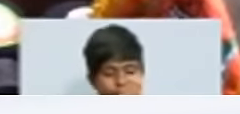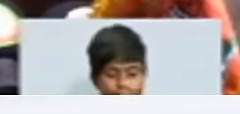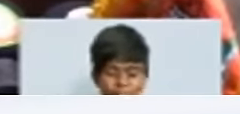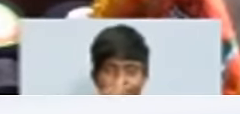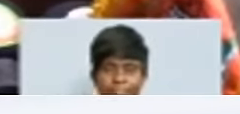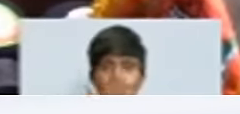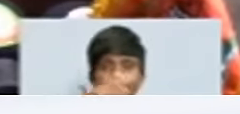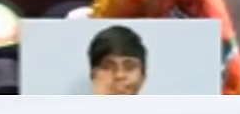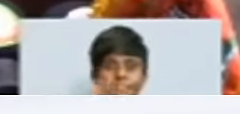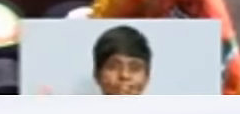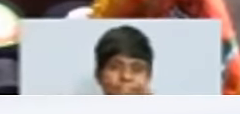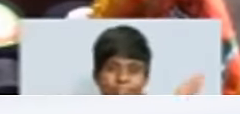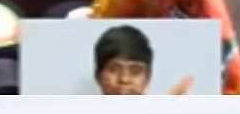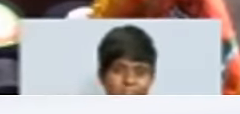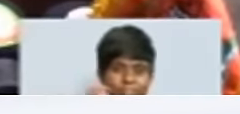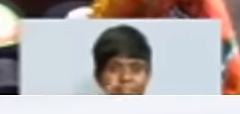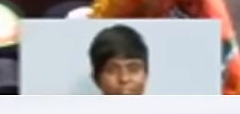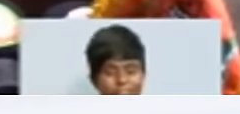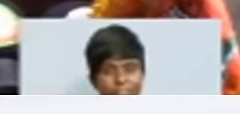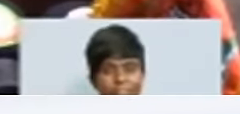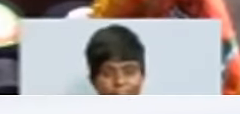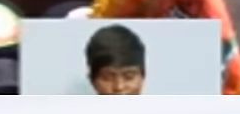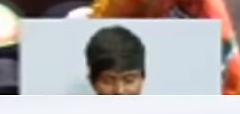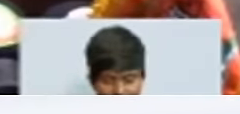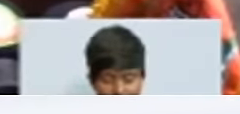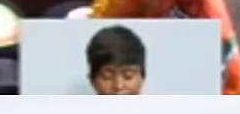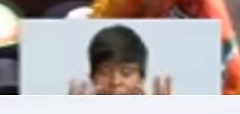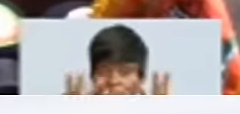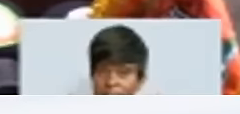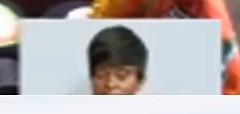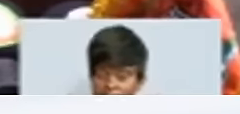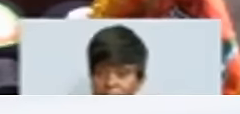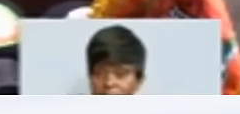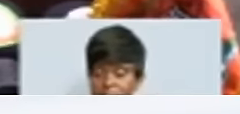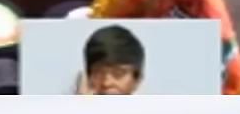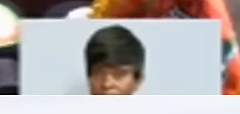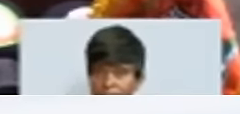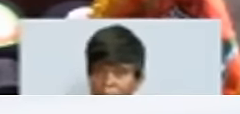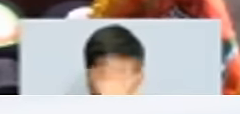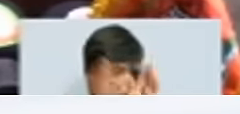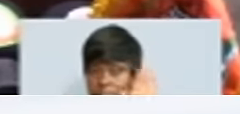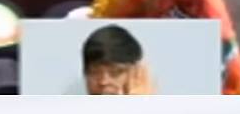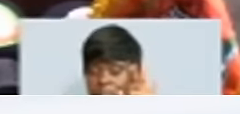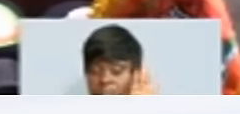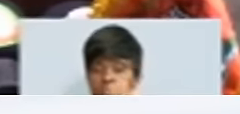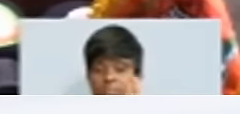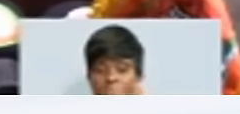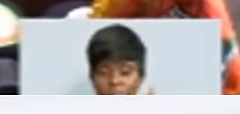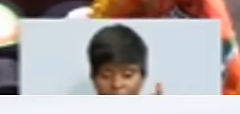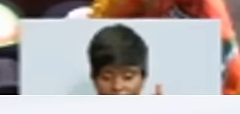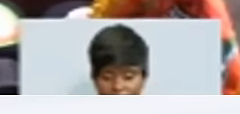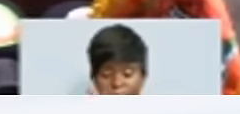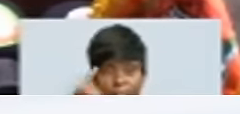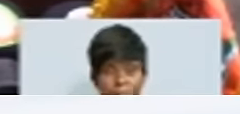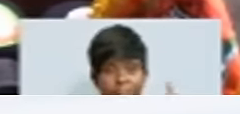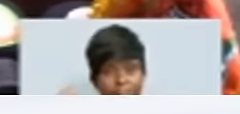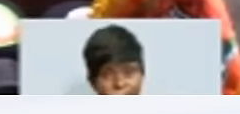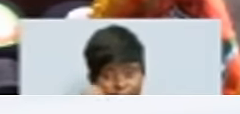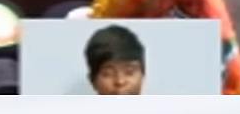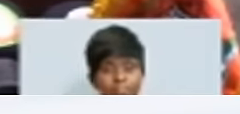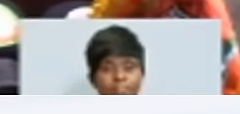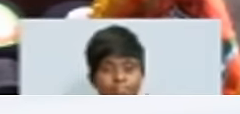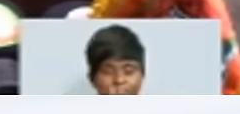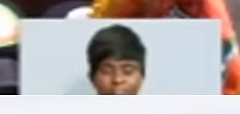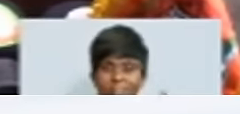effects of climate change. The current drought is one clear example which we must fight together